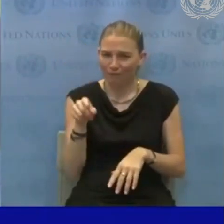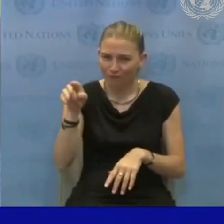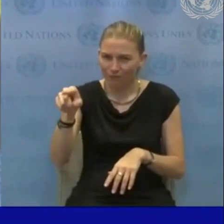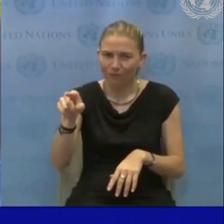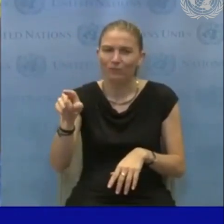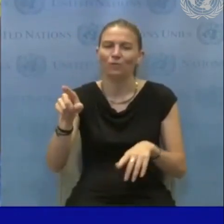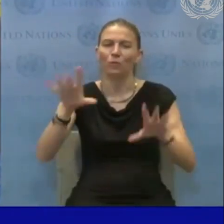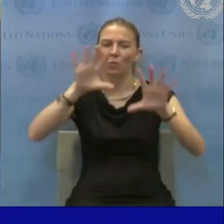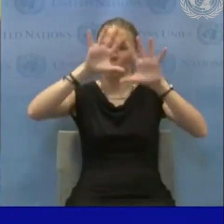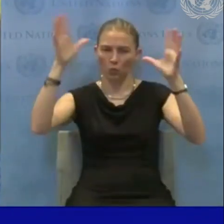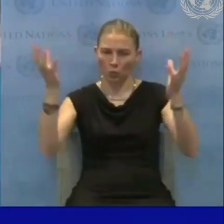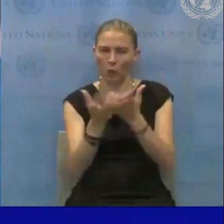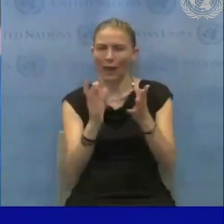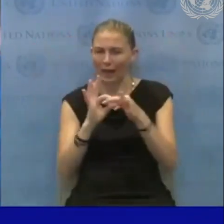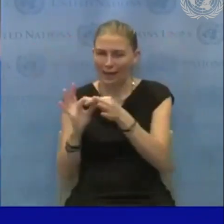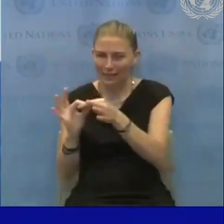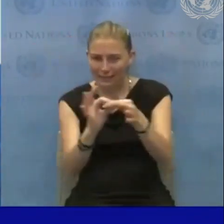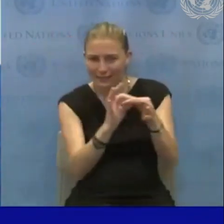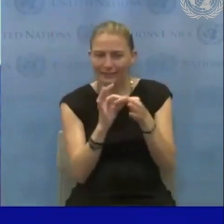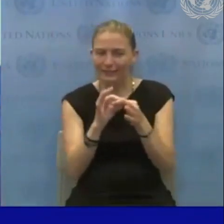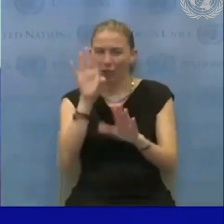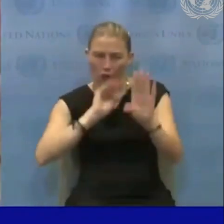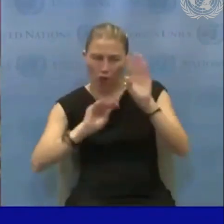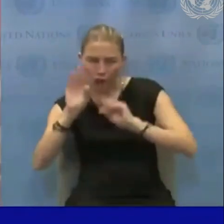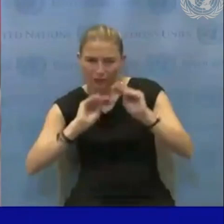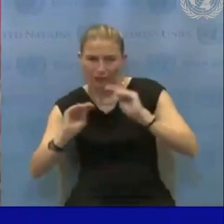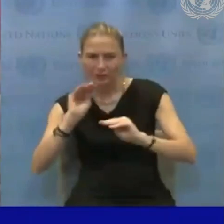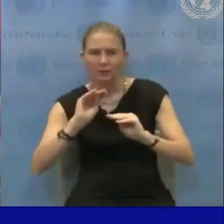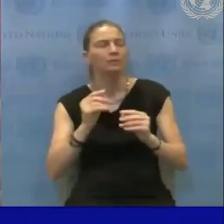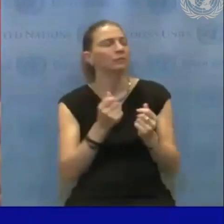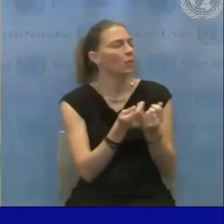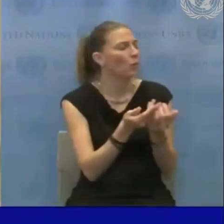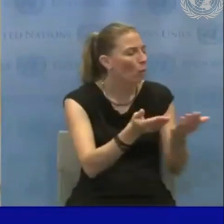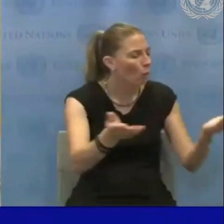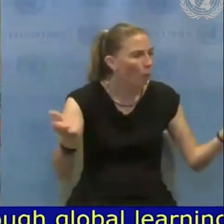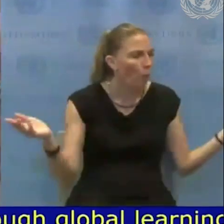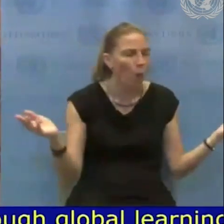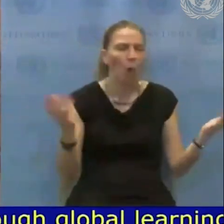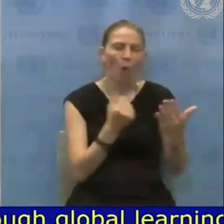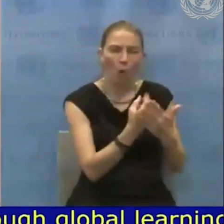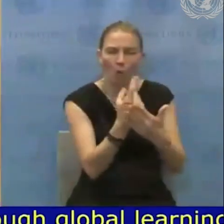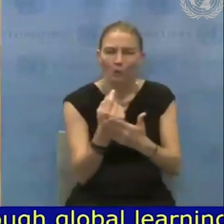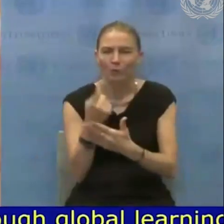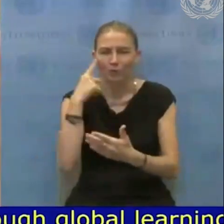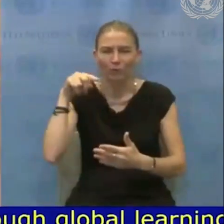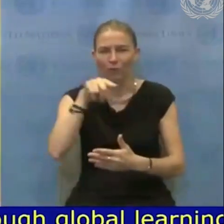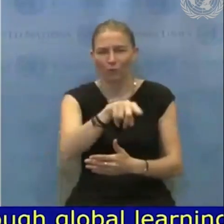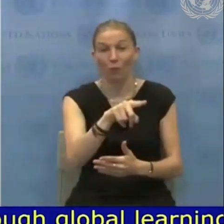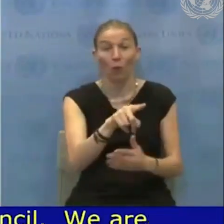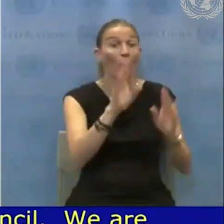make sure that everybody has the opportunity for education and quality education in particular.